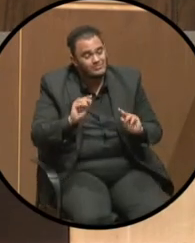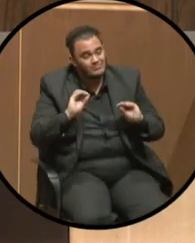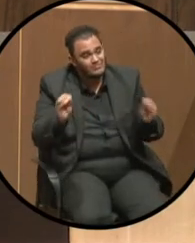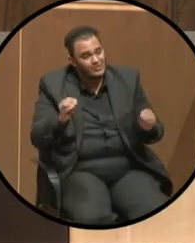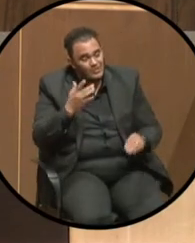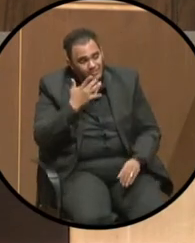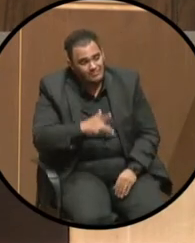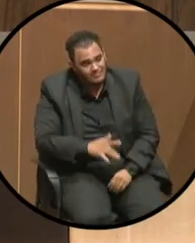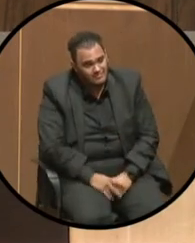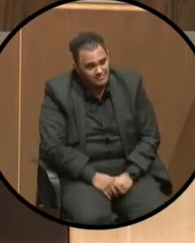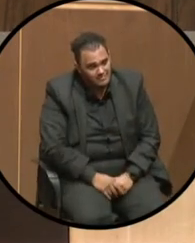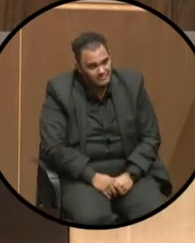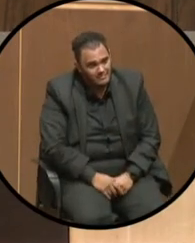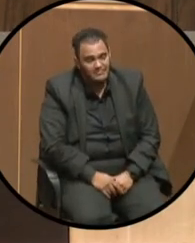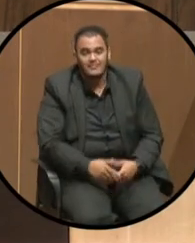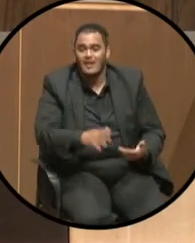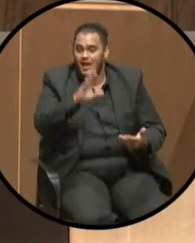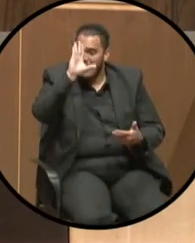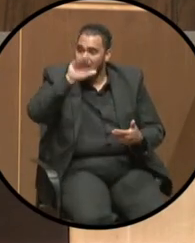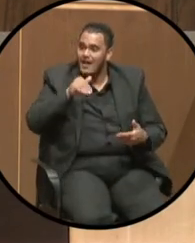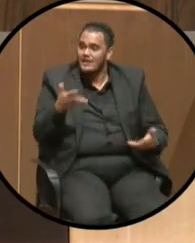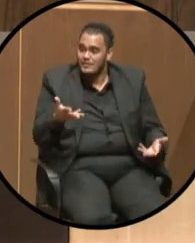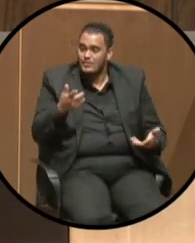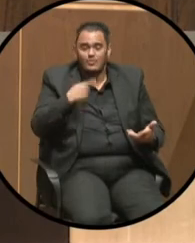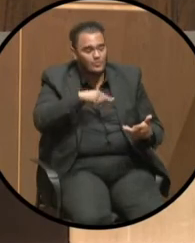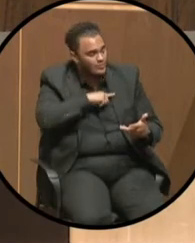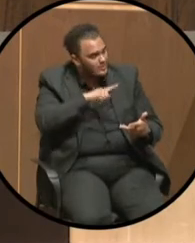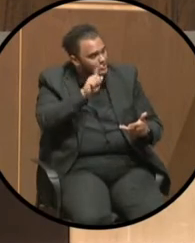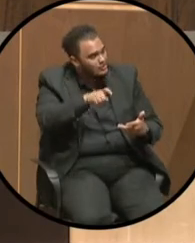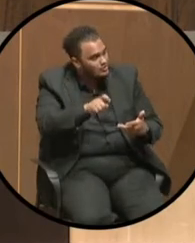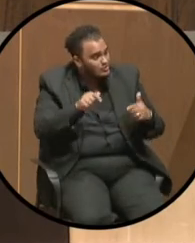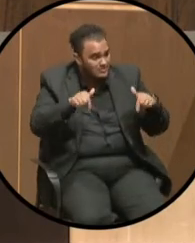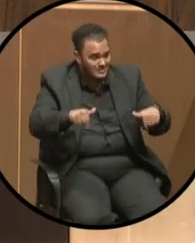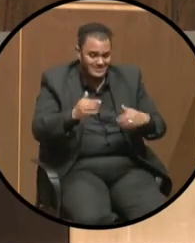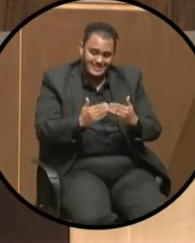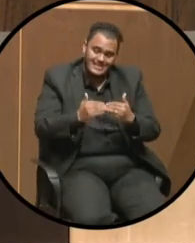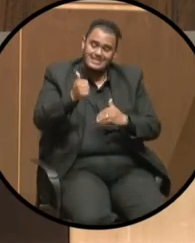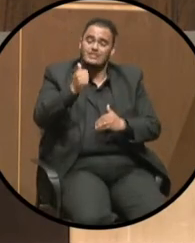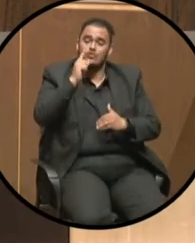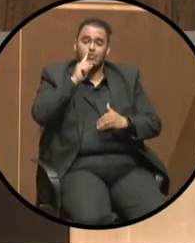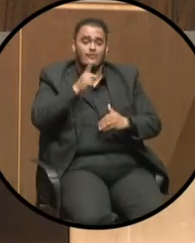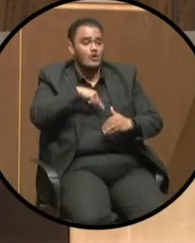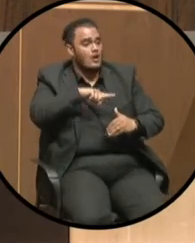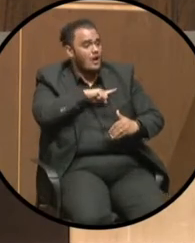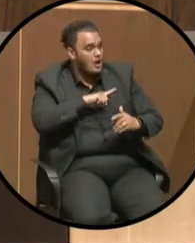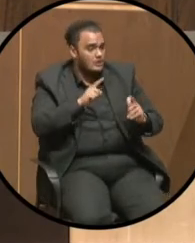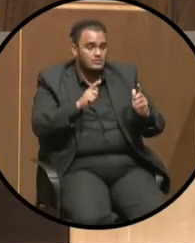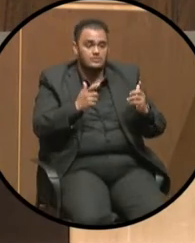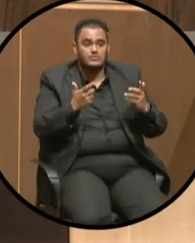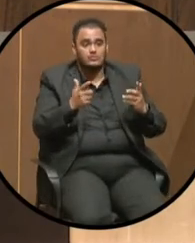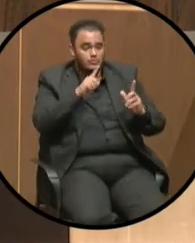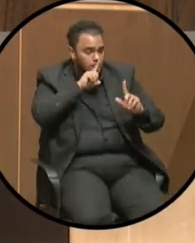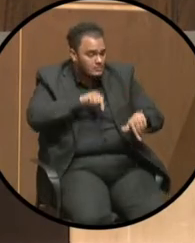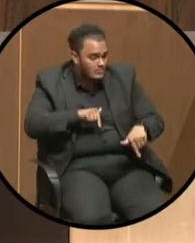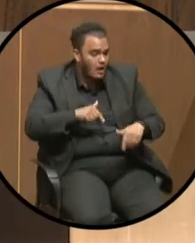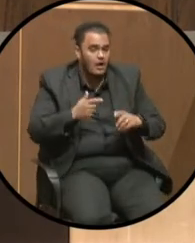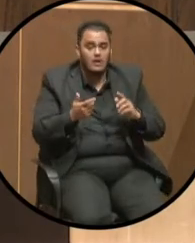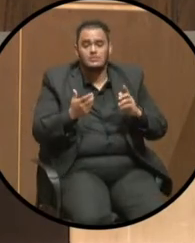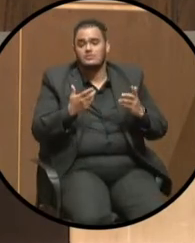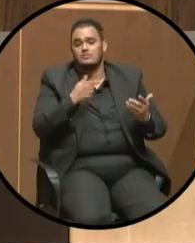I understand this policy we are voting on should make it easier to make real life changes in response to changing variants and vaccination